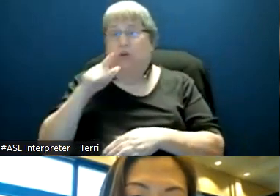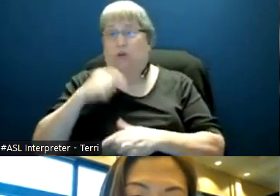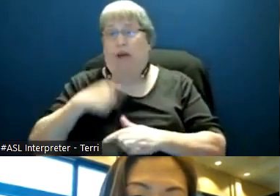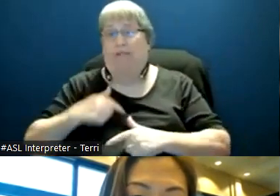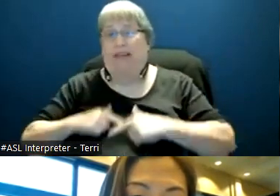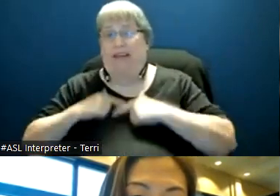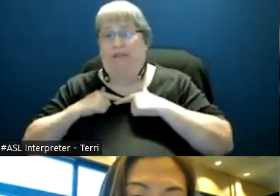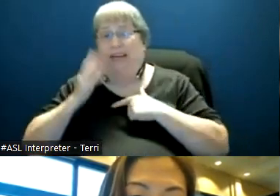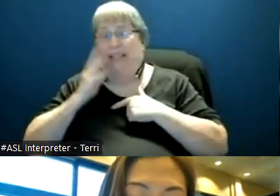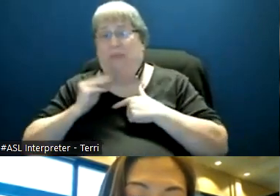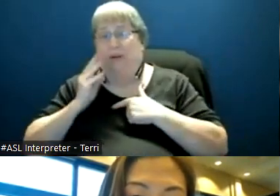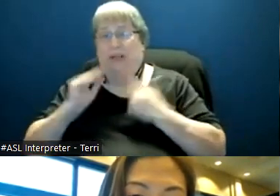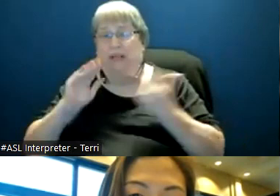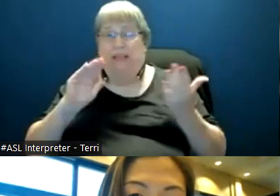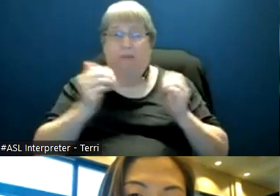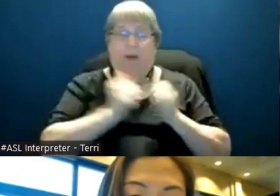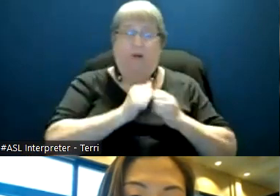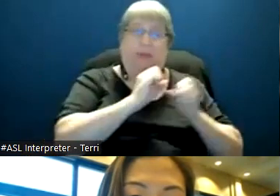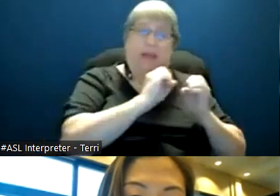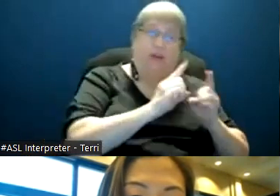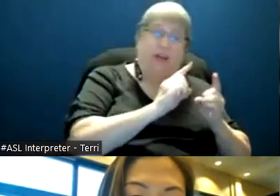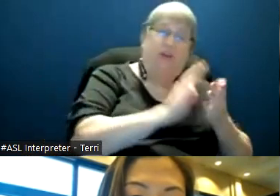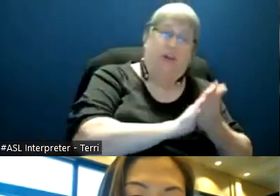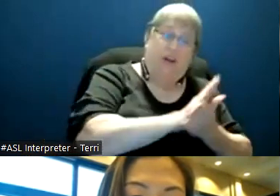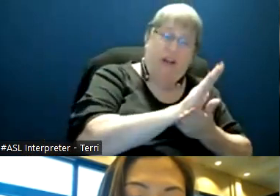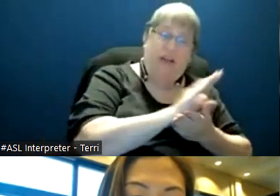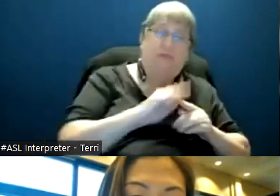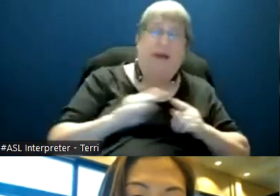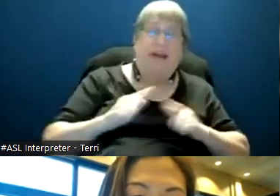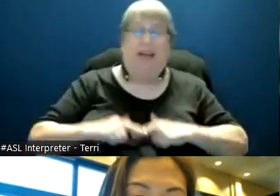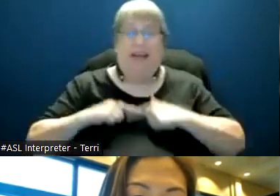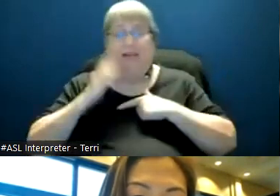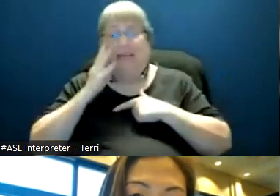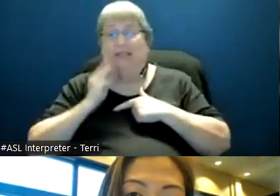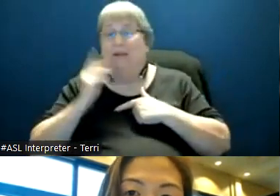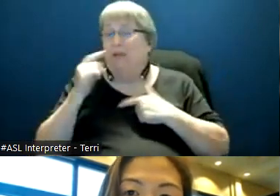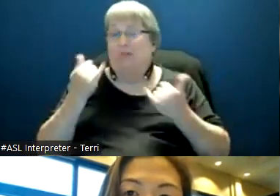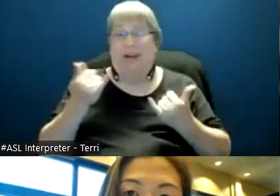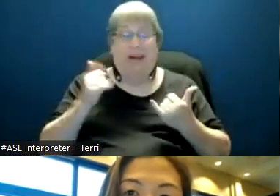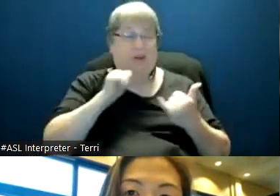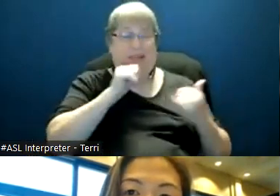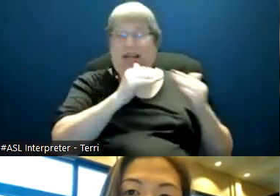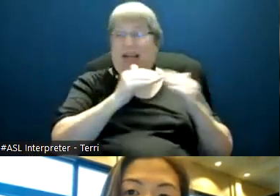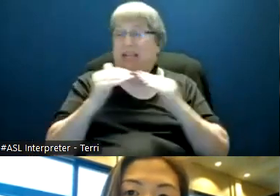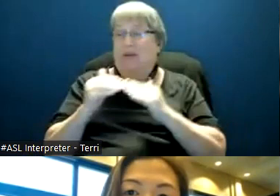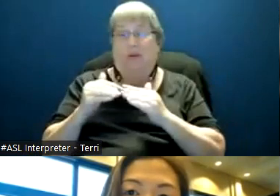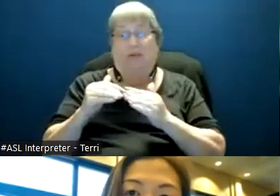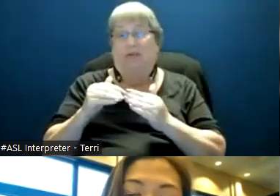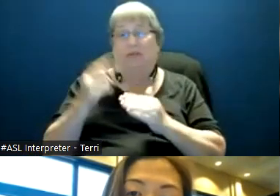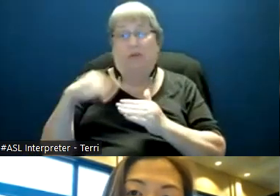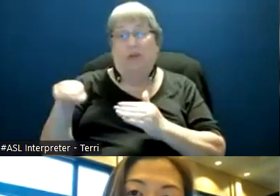bring, and recognition that compensation is currently not adequate for those skill sets, typically.